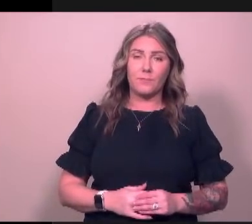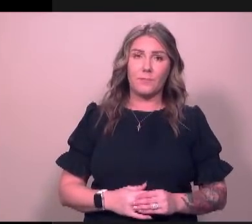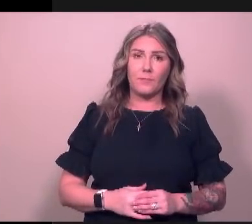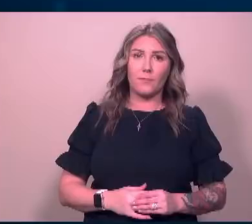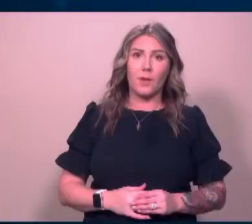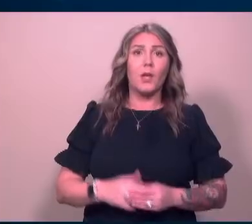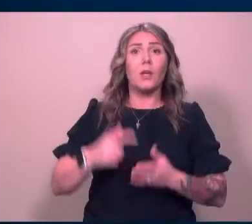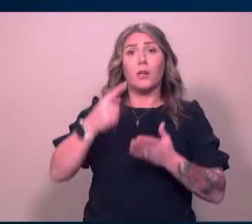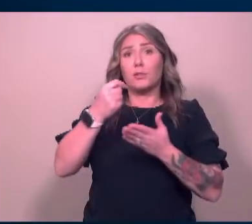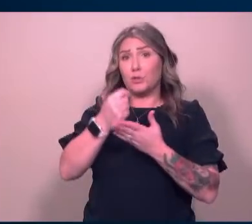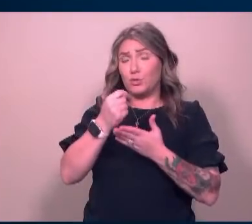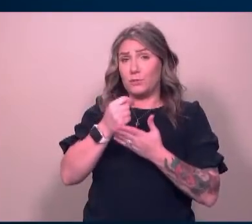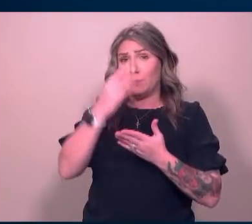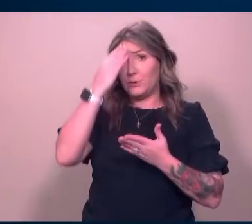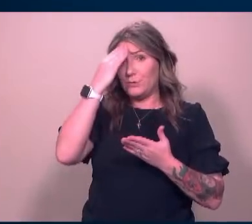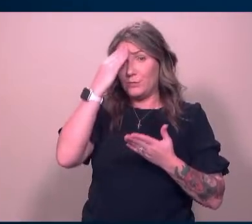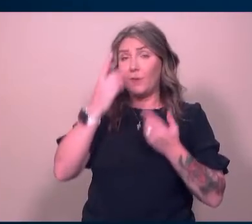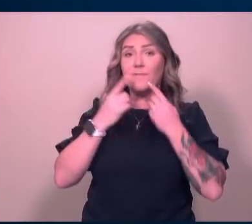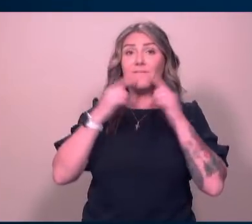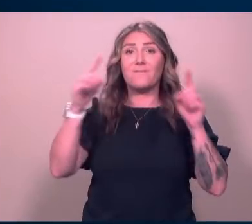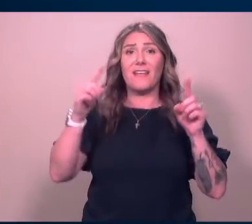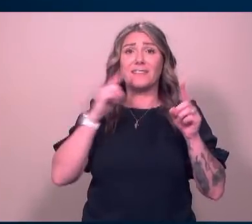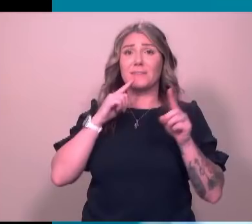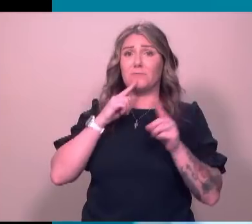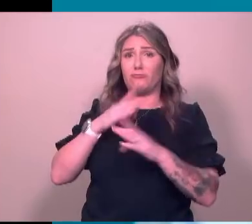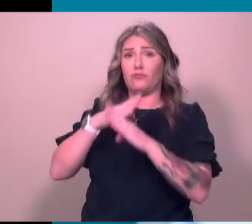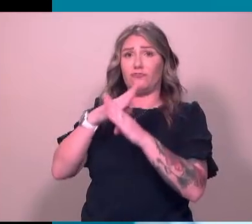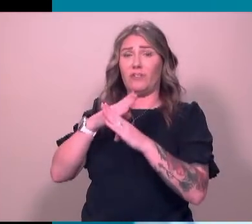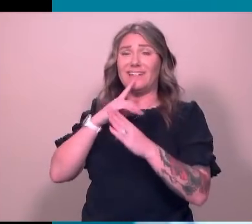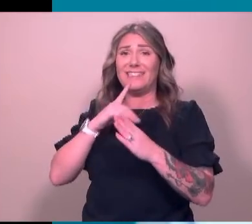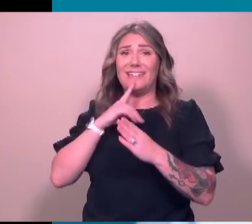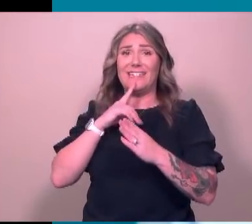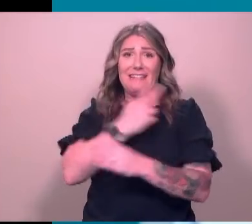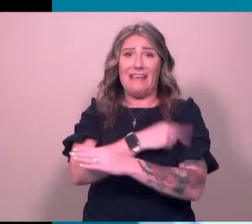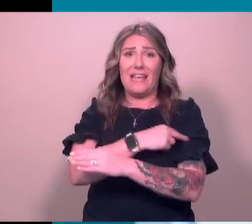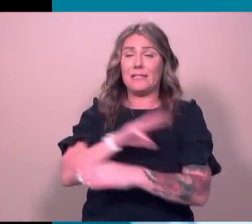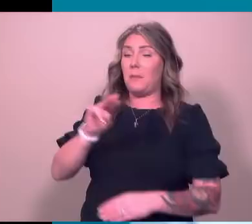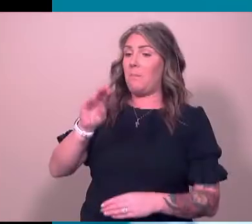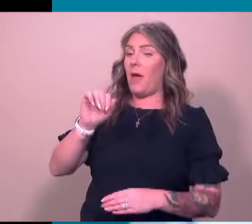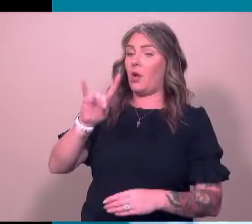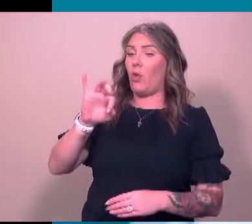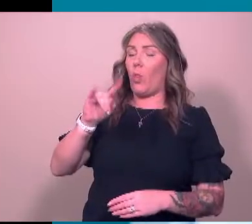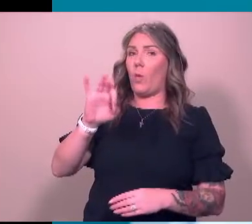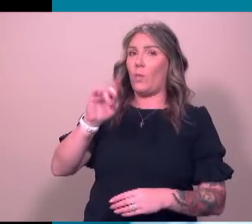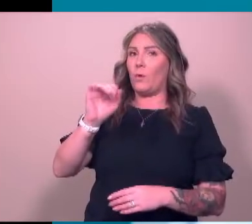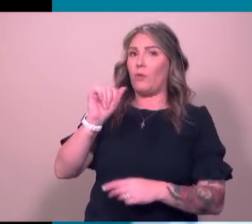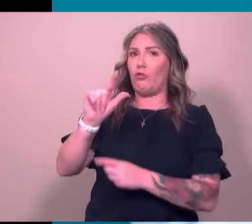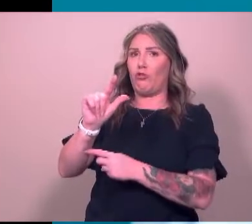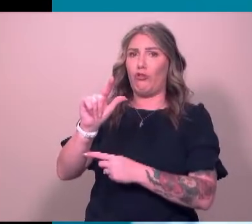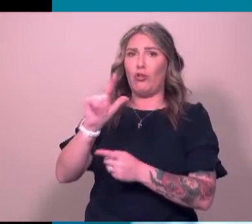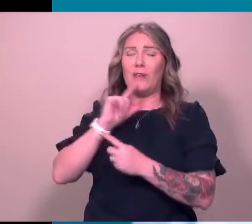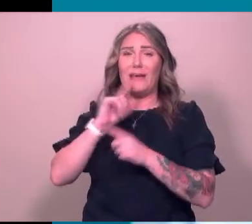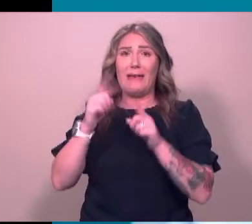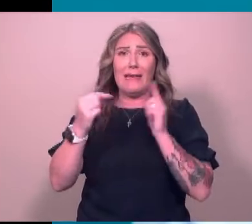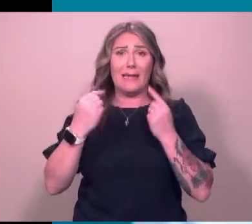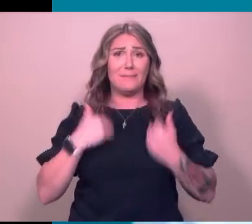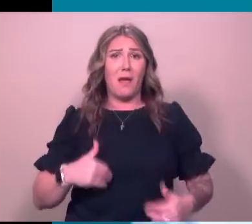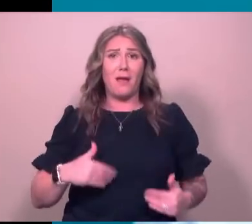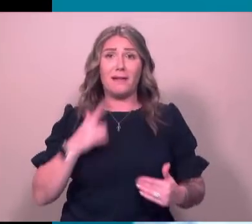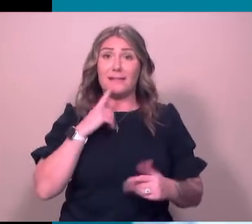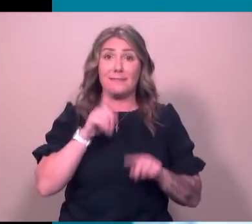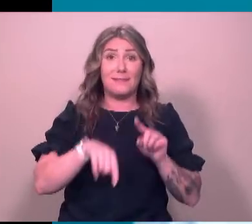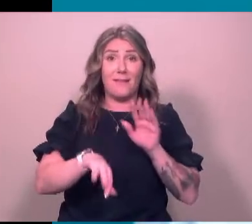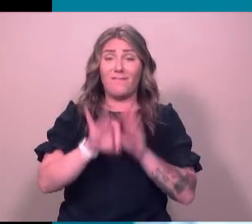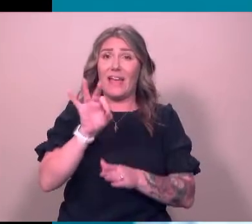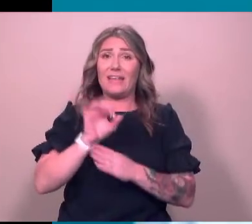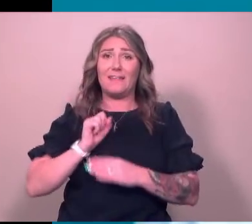treatments that we know are effective to try to keep people out of the hospital, like monoclonal antibody treatments, we can't find the staff to give